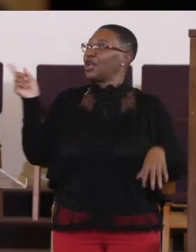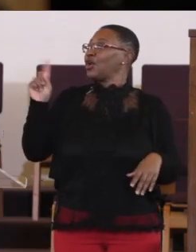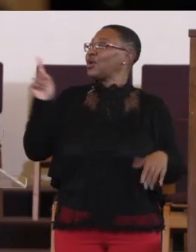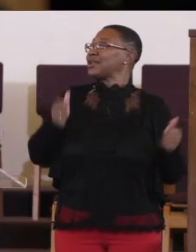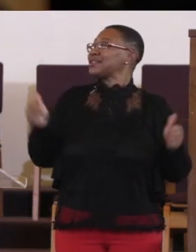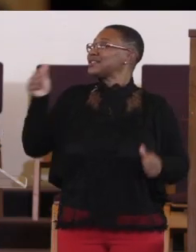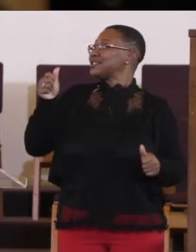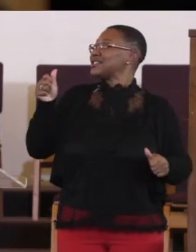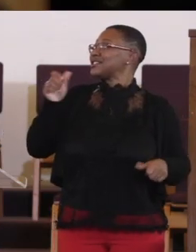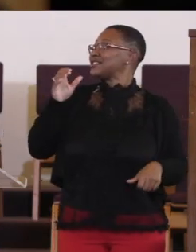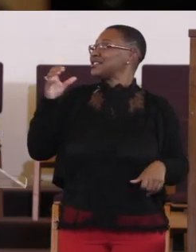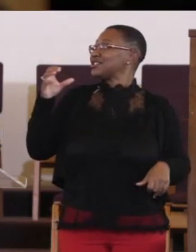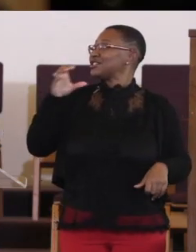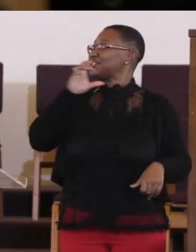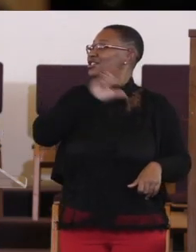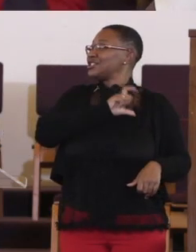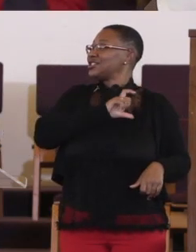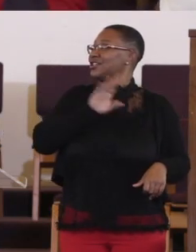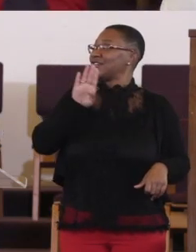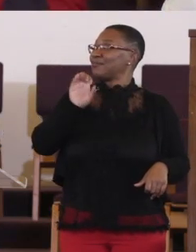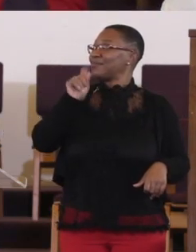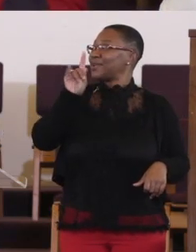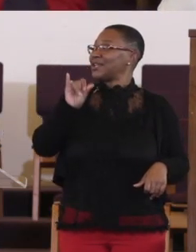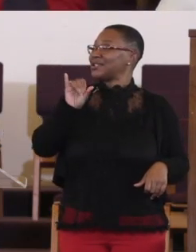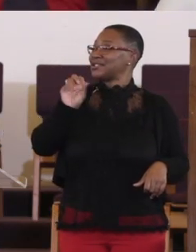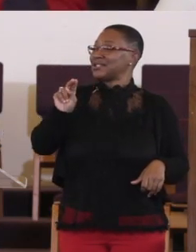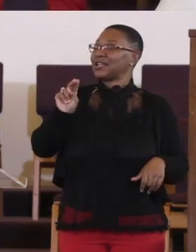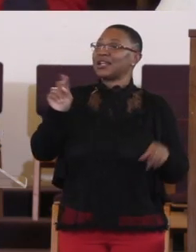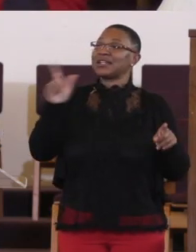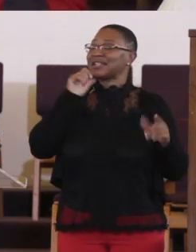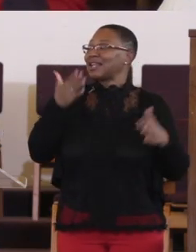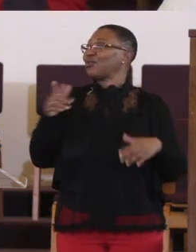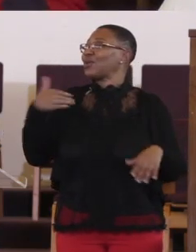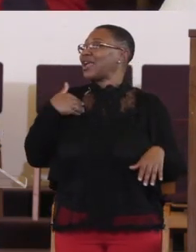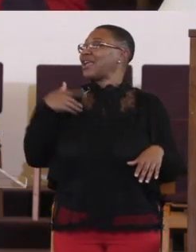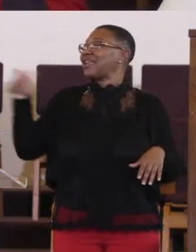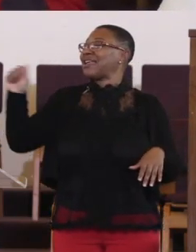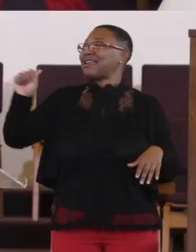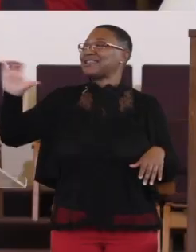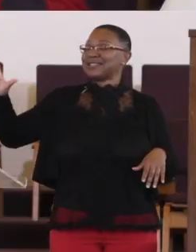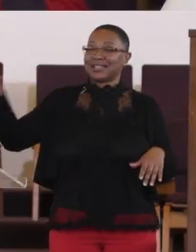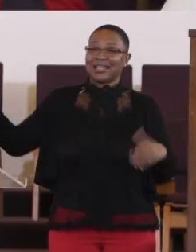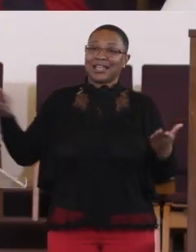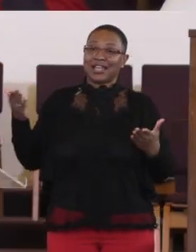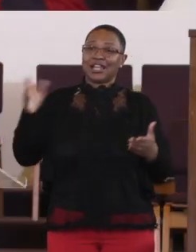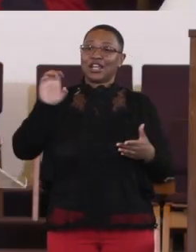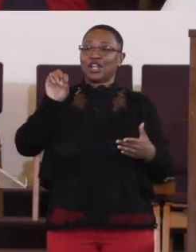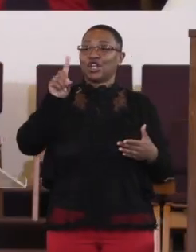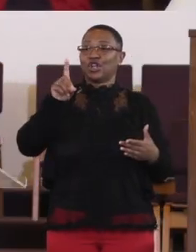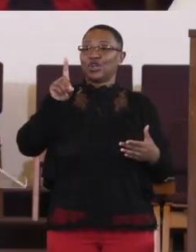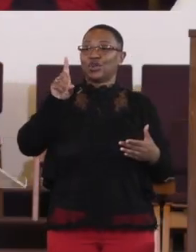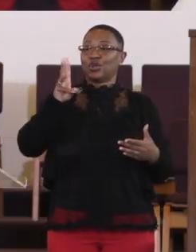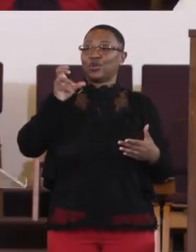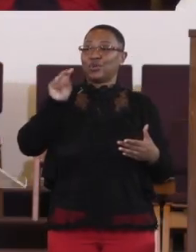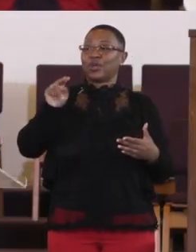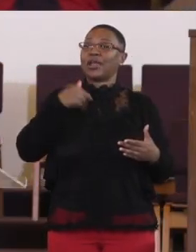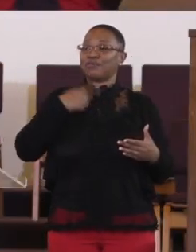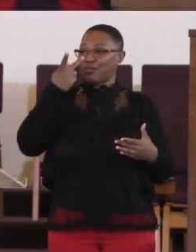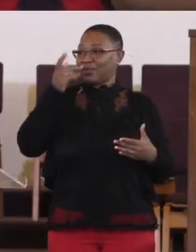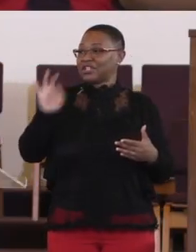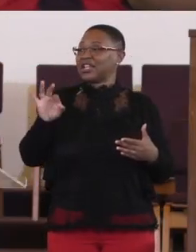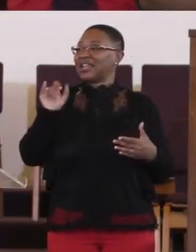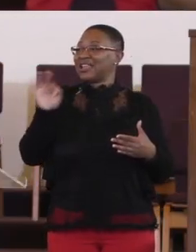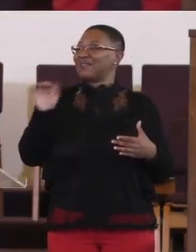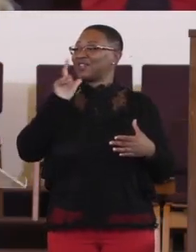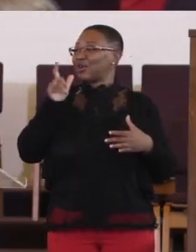Chief Bedison? Where you at? Because let me tell you. Okay, hang on. We got the assistant chief here because Hold on, I am really pissed off when they